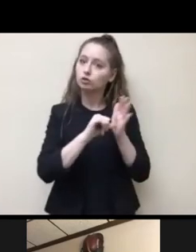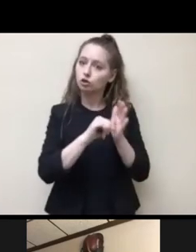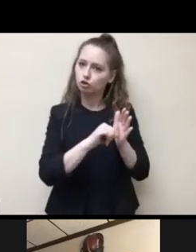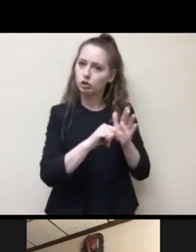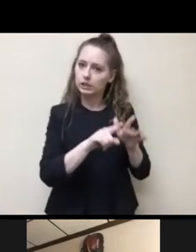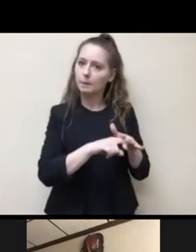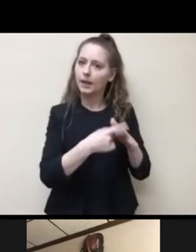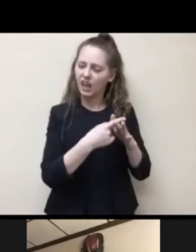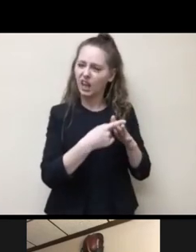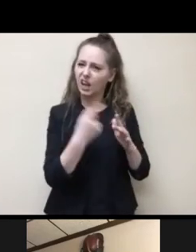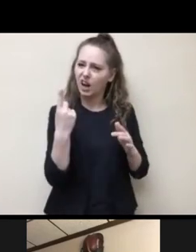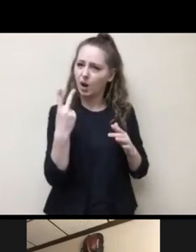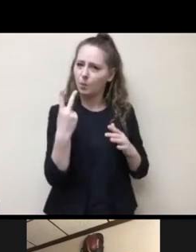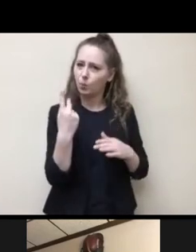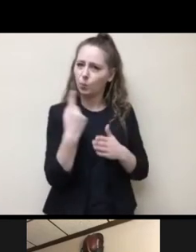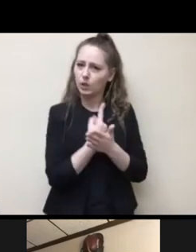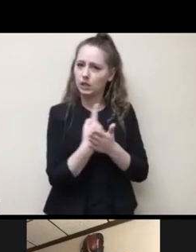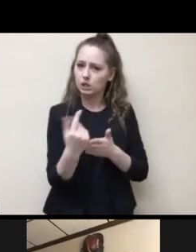ago. So